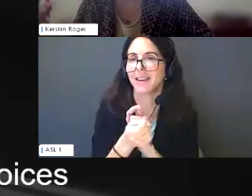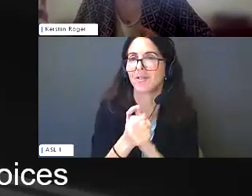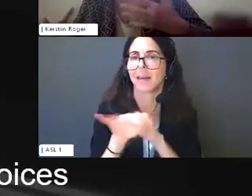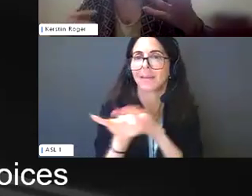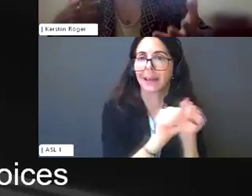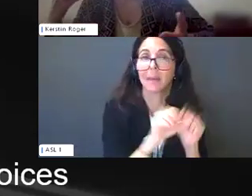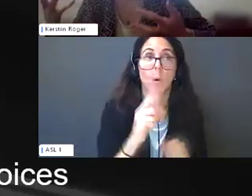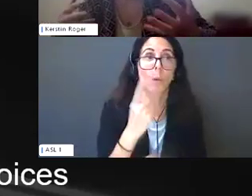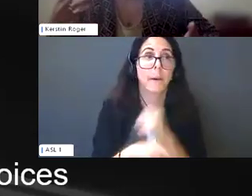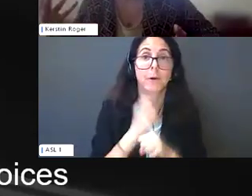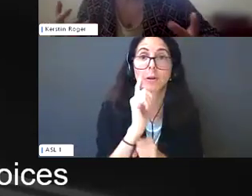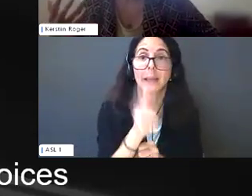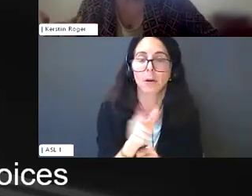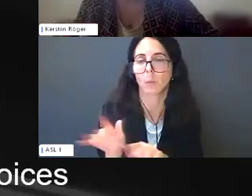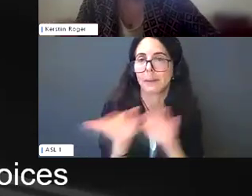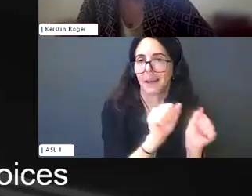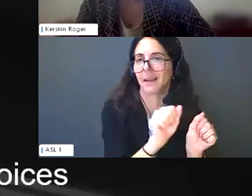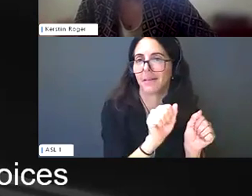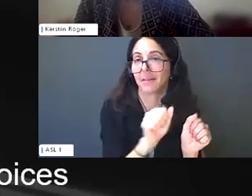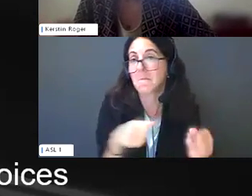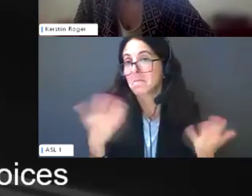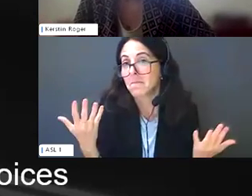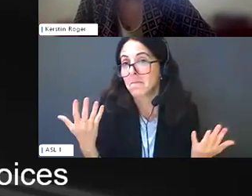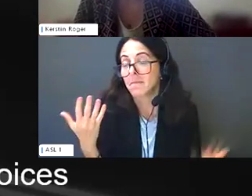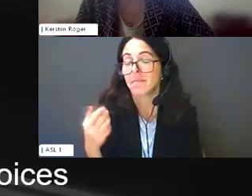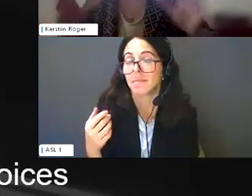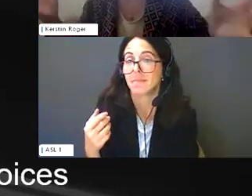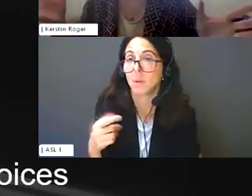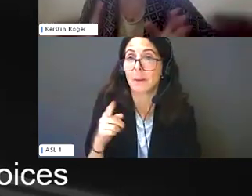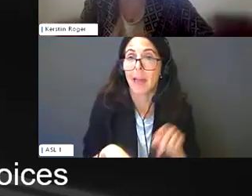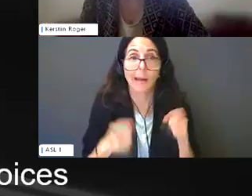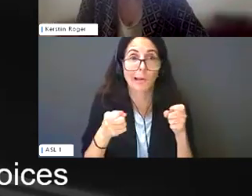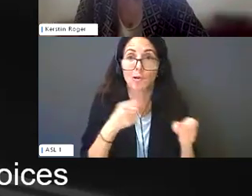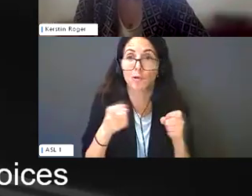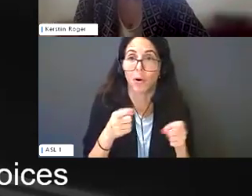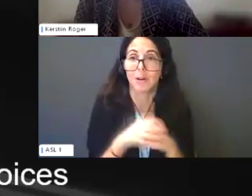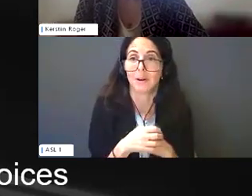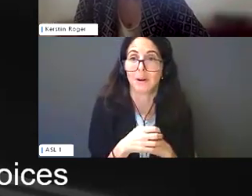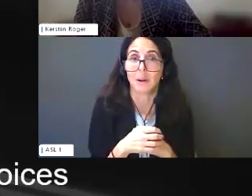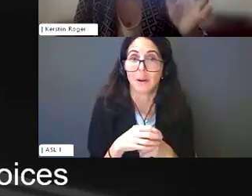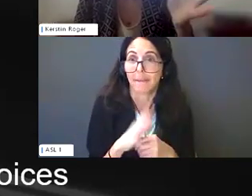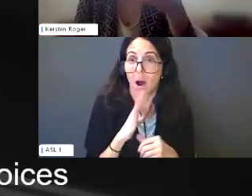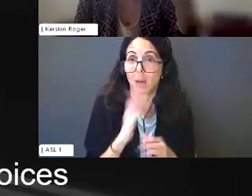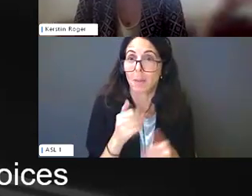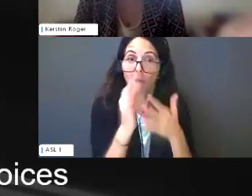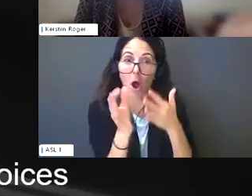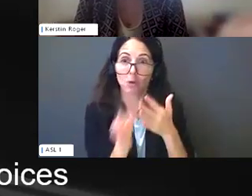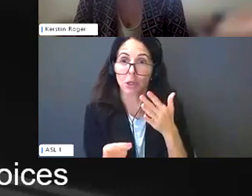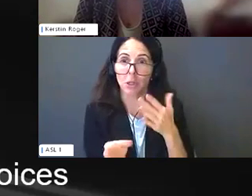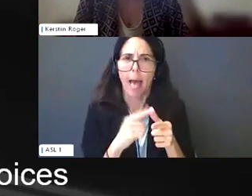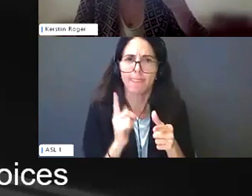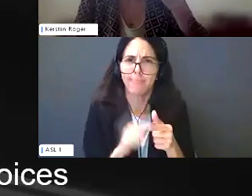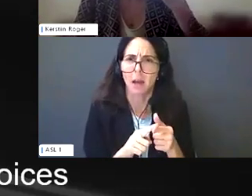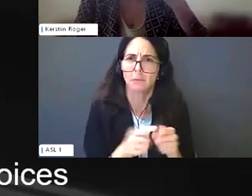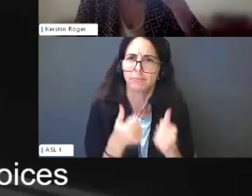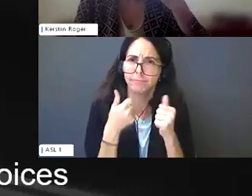that we don't have that control of providing them with options and then knowing they'll move out of